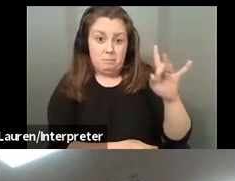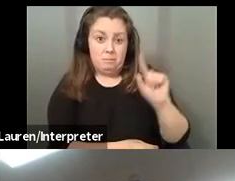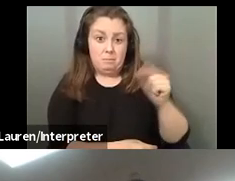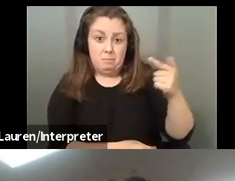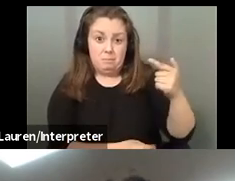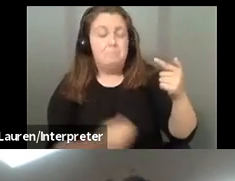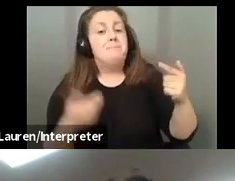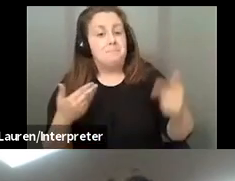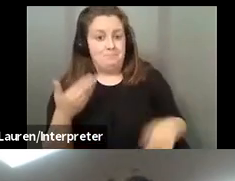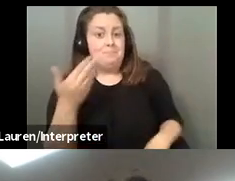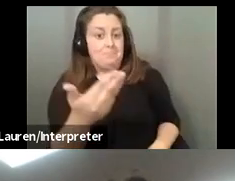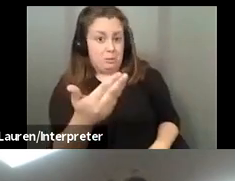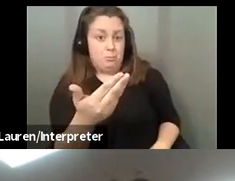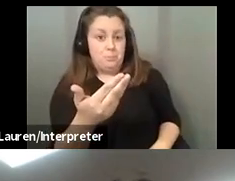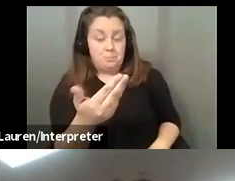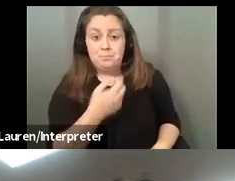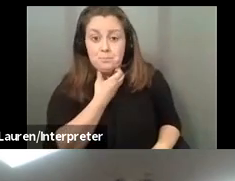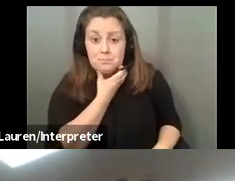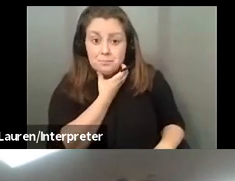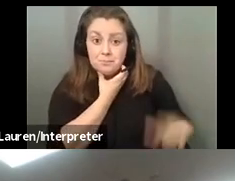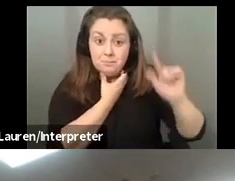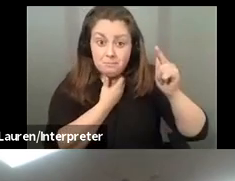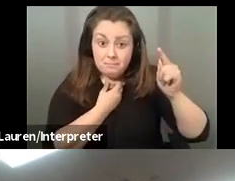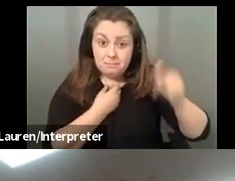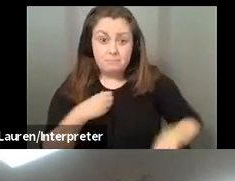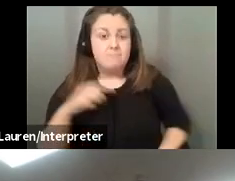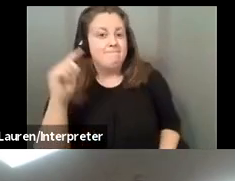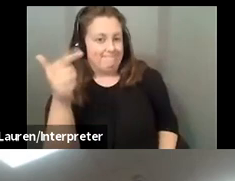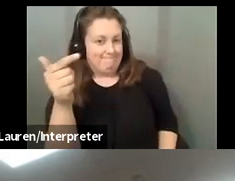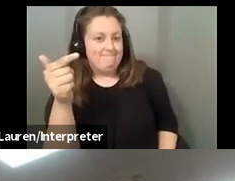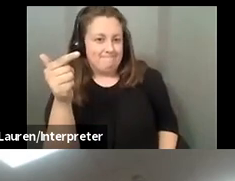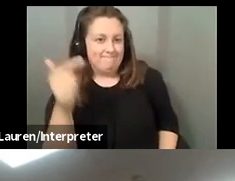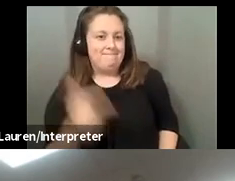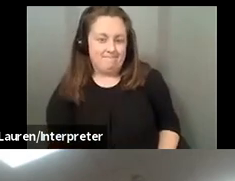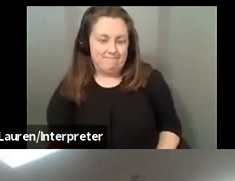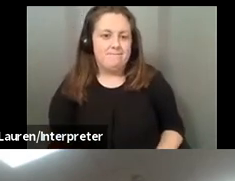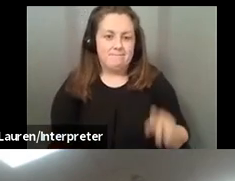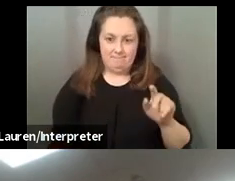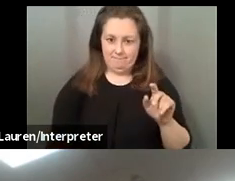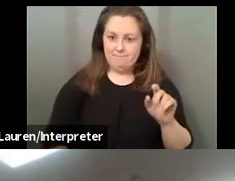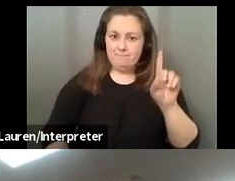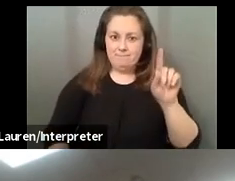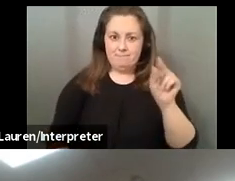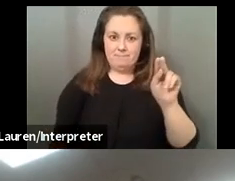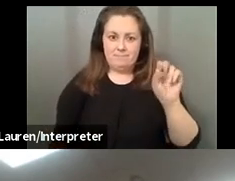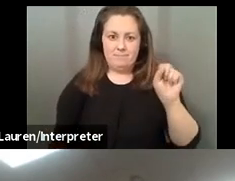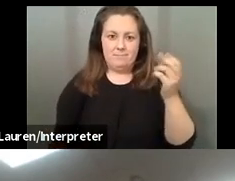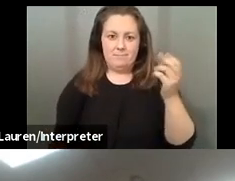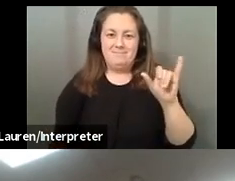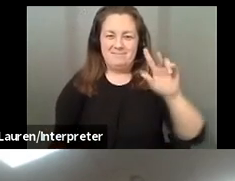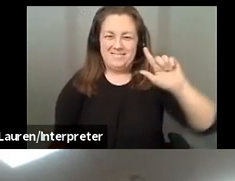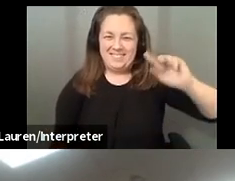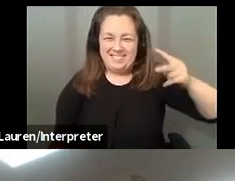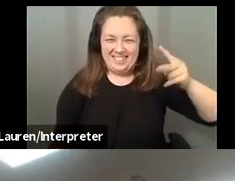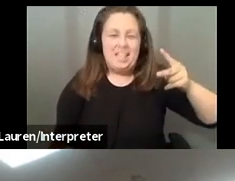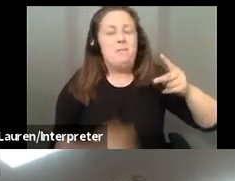moved. Carolyn Gallagher. Second. Second. And Sheedy, second. Second by everybody.